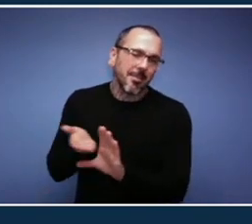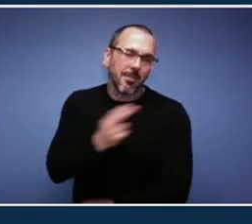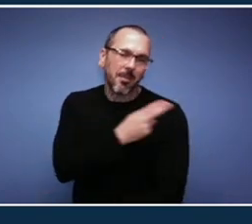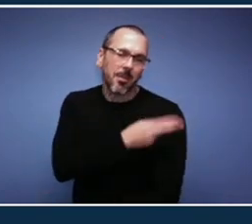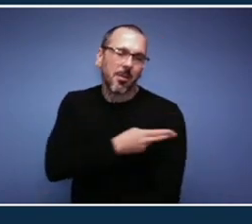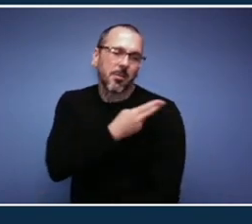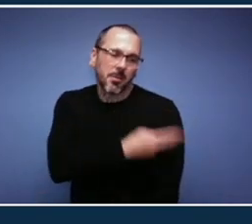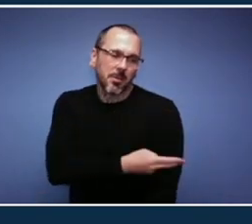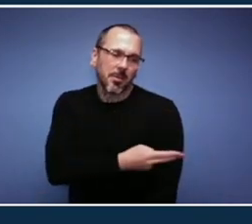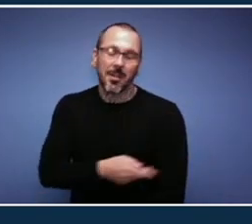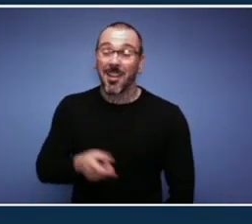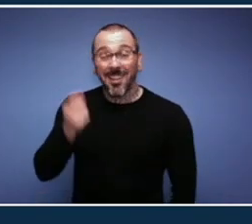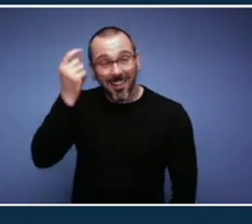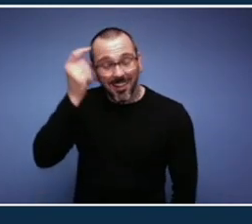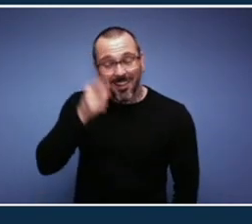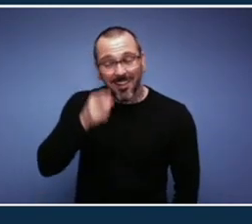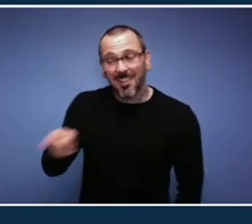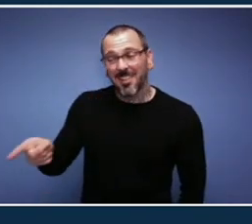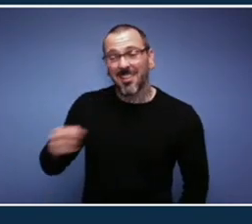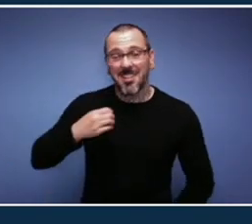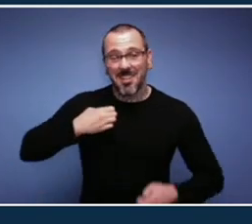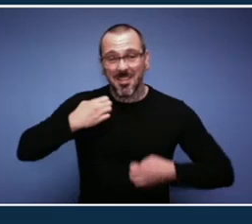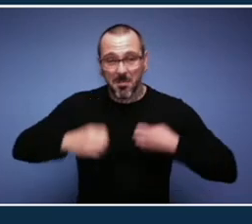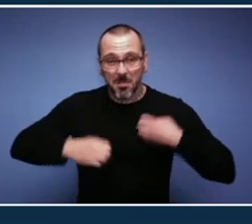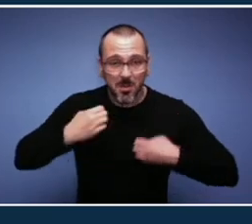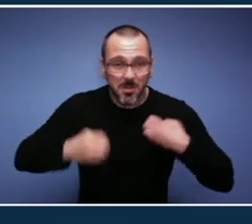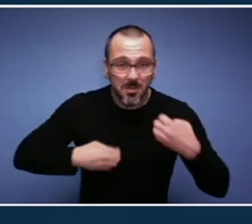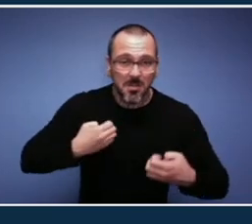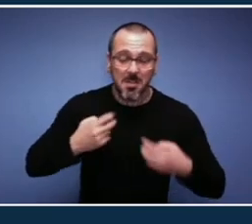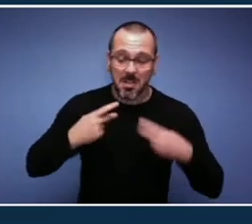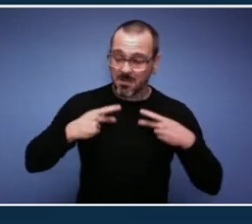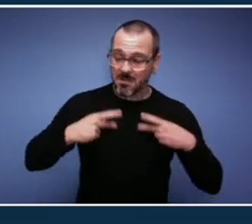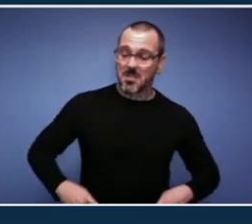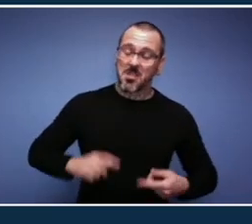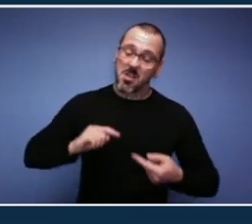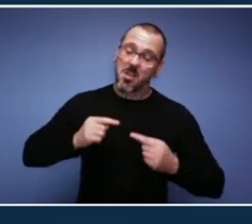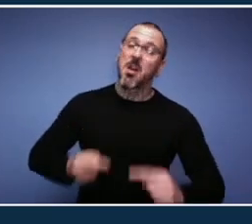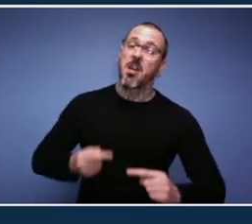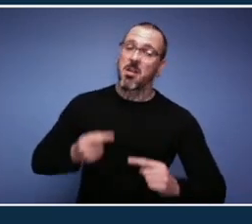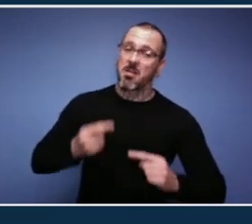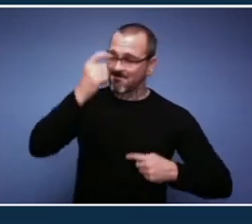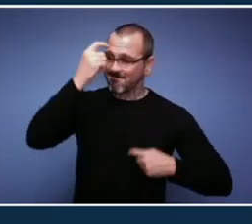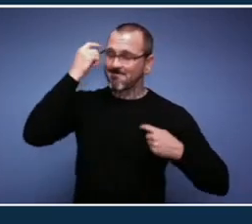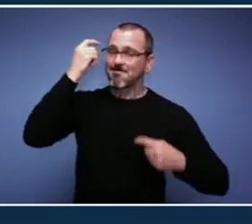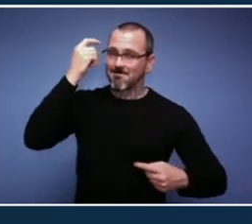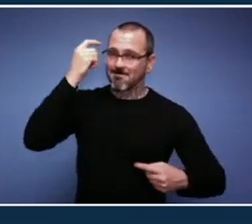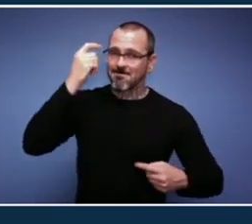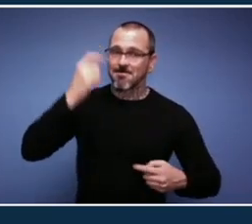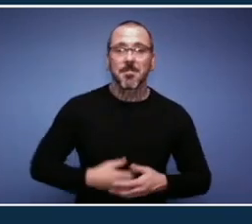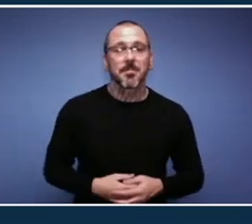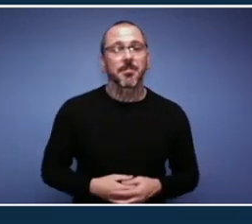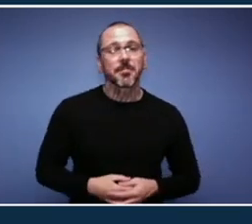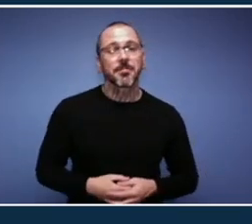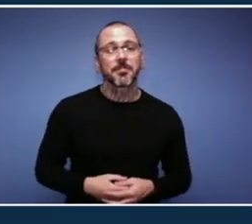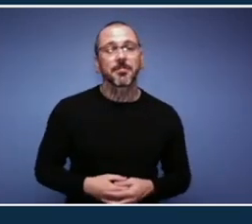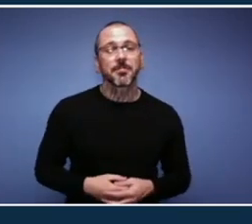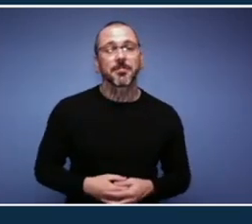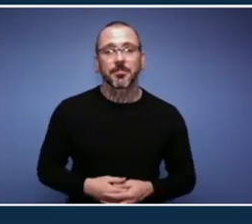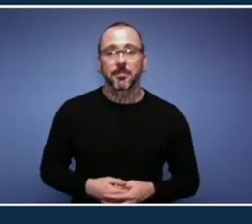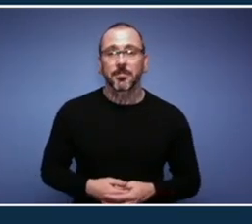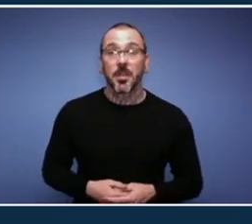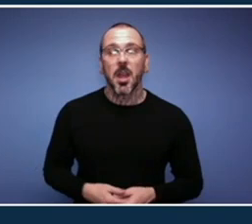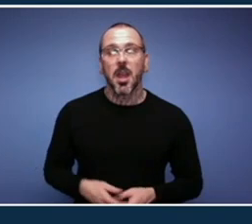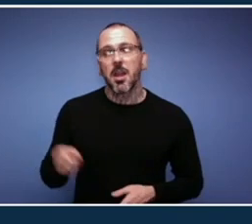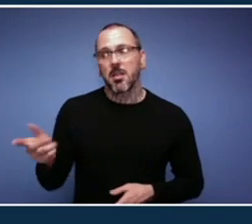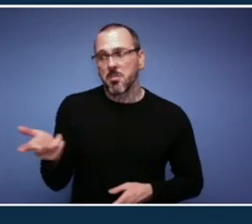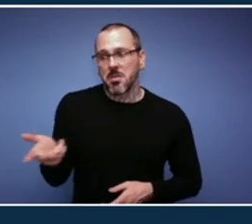great emotional and physical harm. Yeah, and they were one of many. Yes.